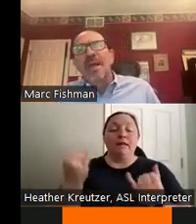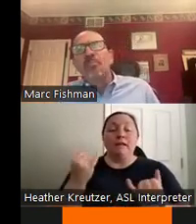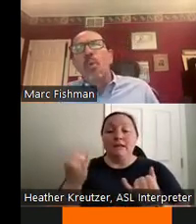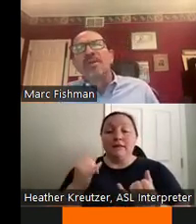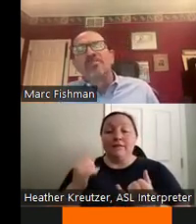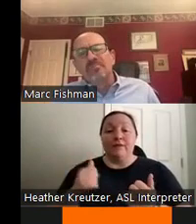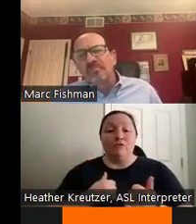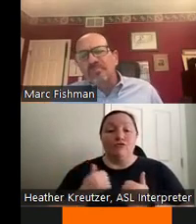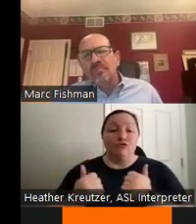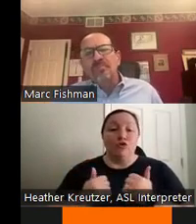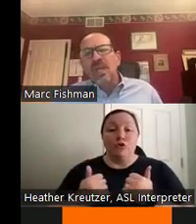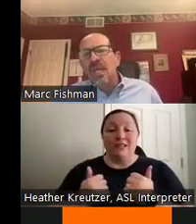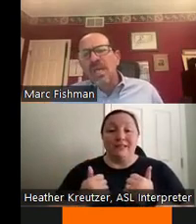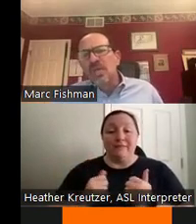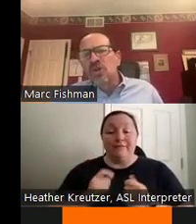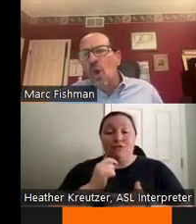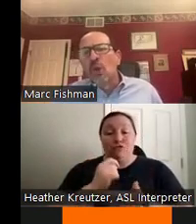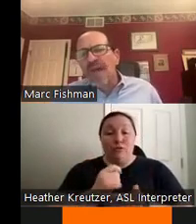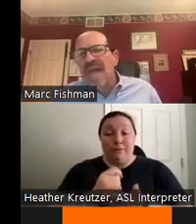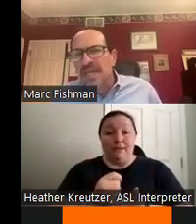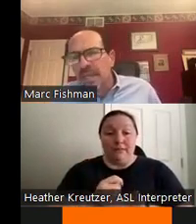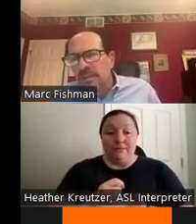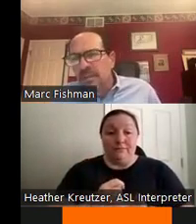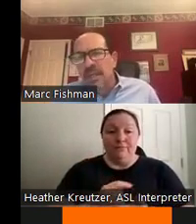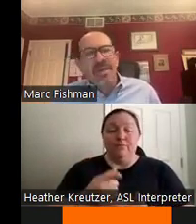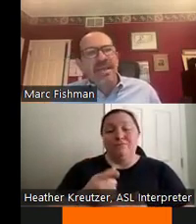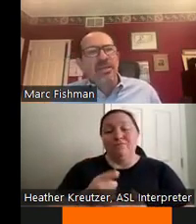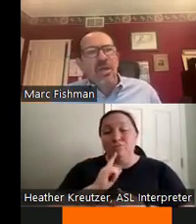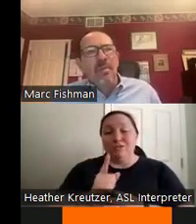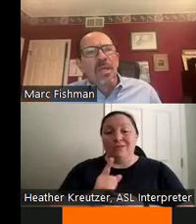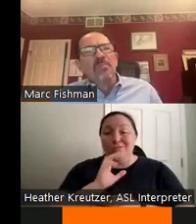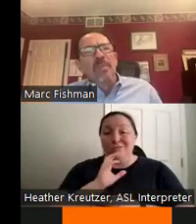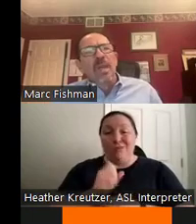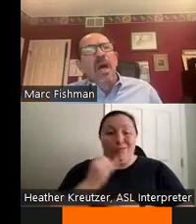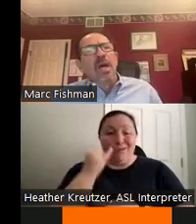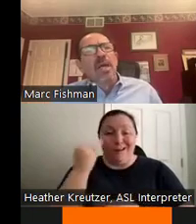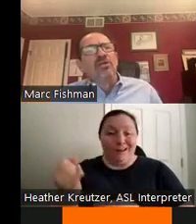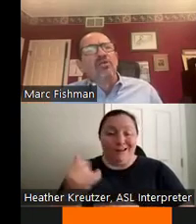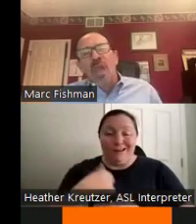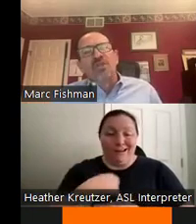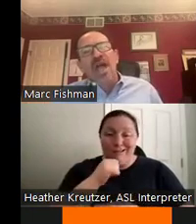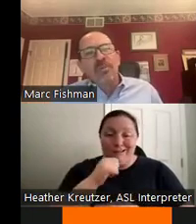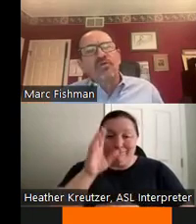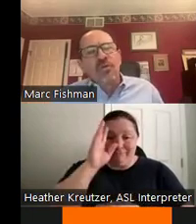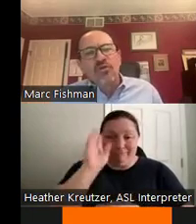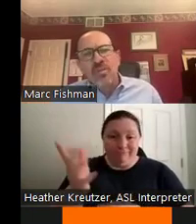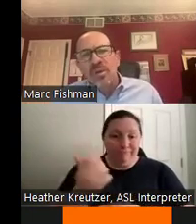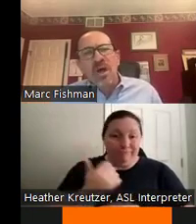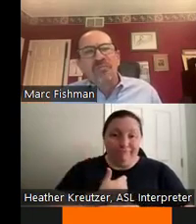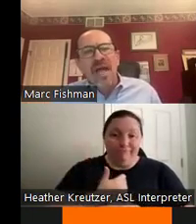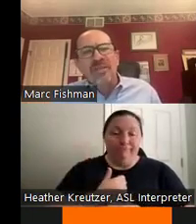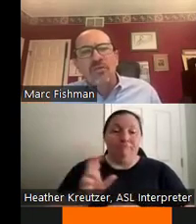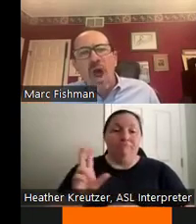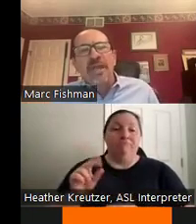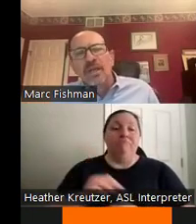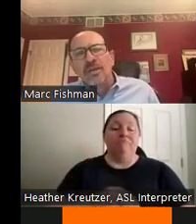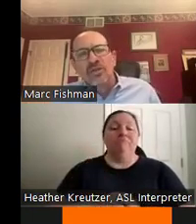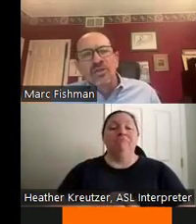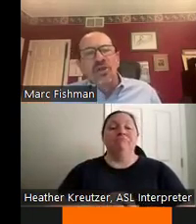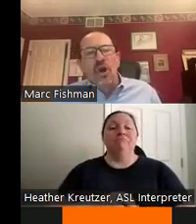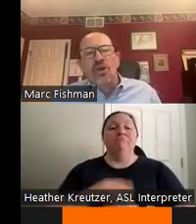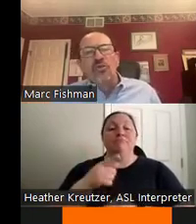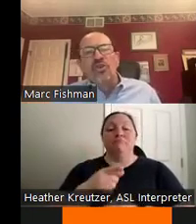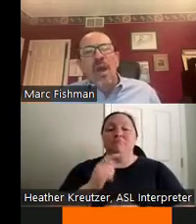just to make that point, is an old idea. I didn't make this up. It's well established for the treatment of lots of